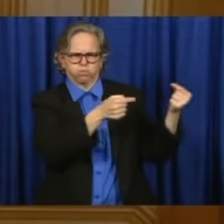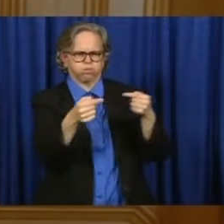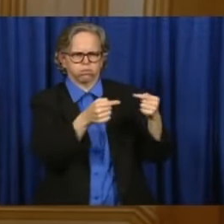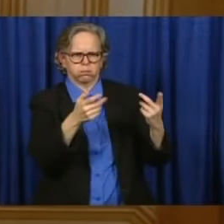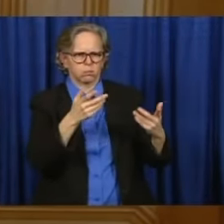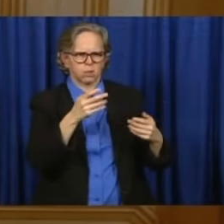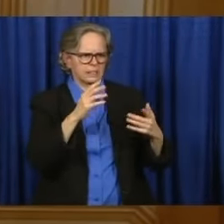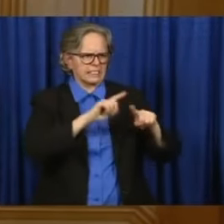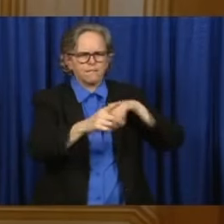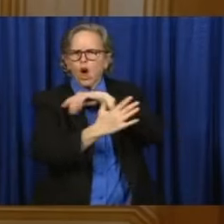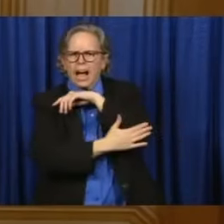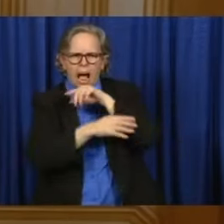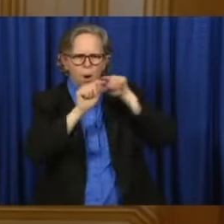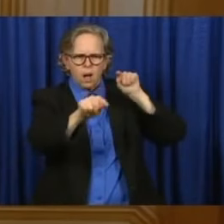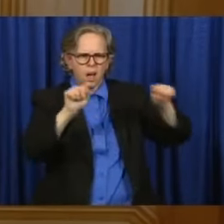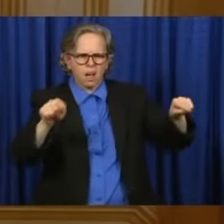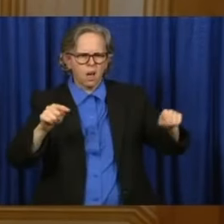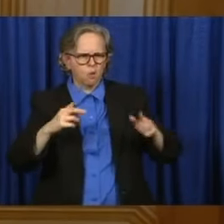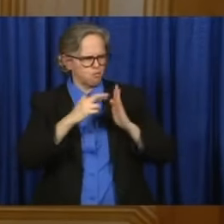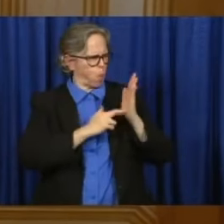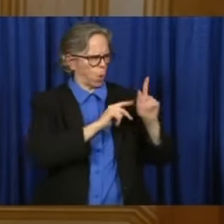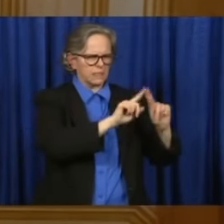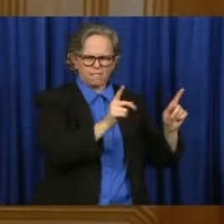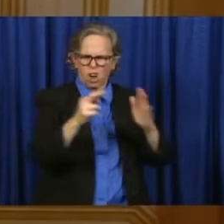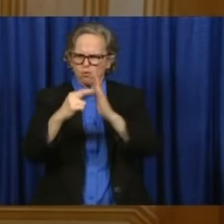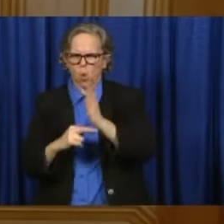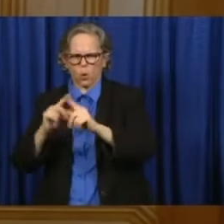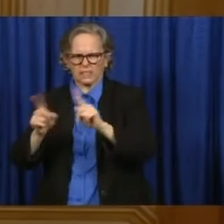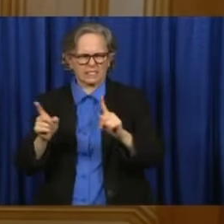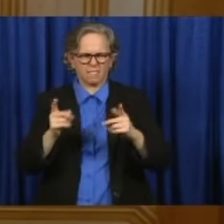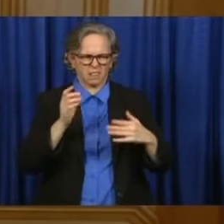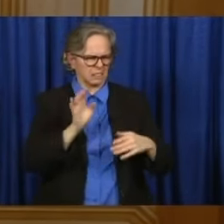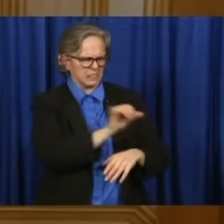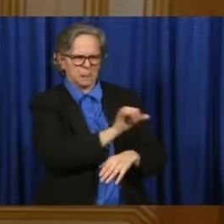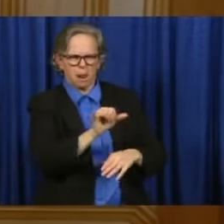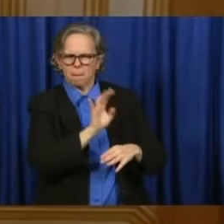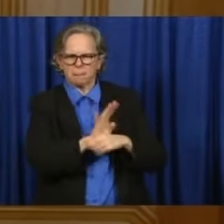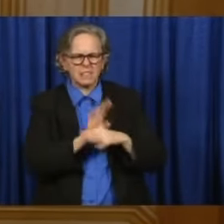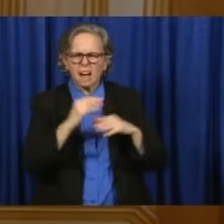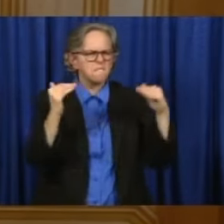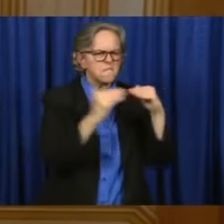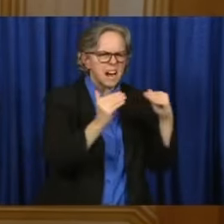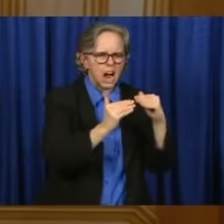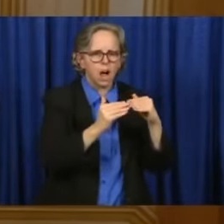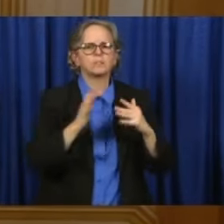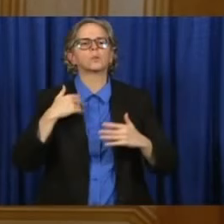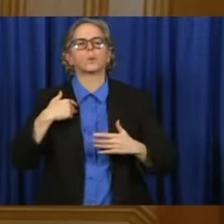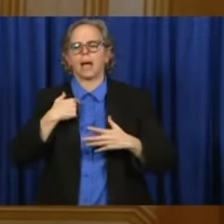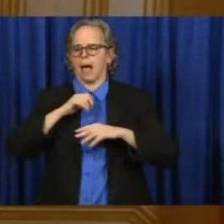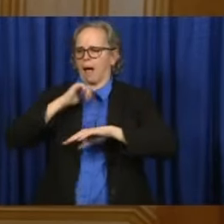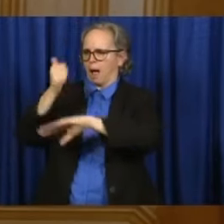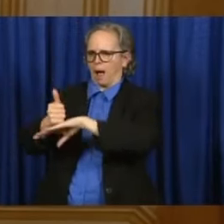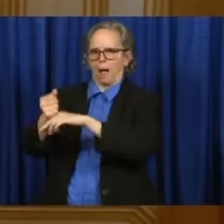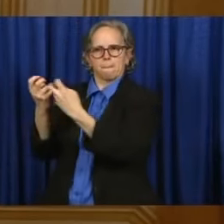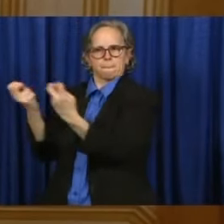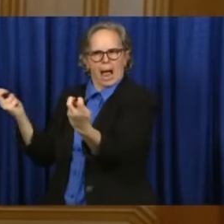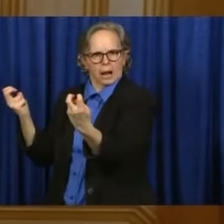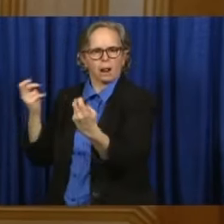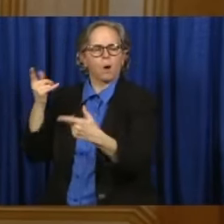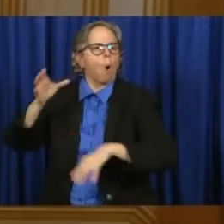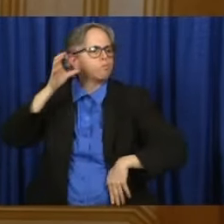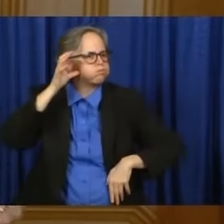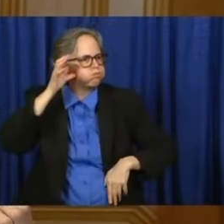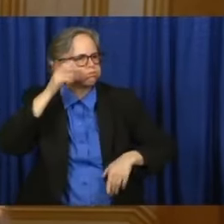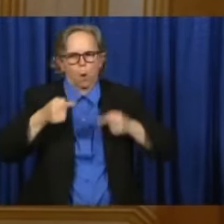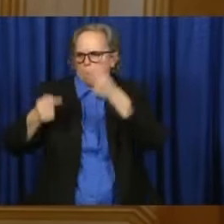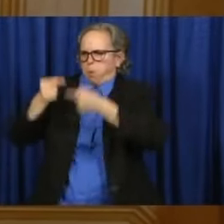districts, 113 health departments in the state of Ohio. So if we have a business that is similar to